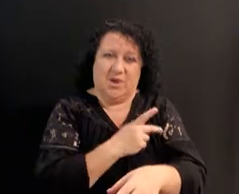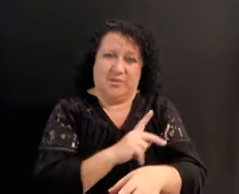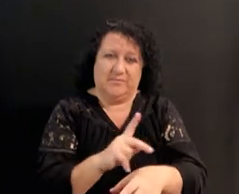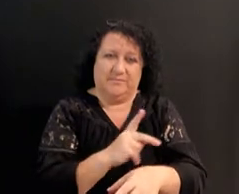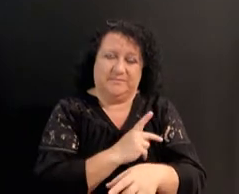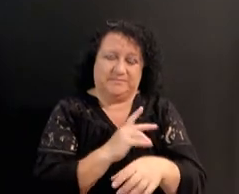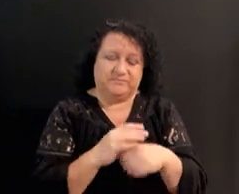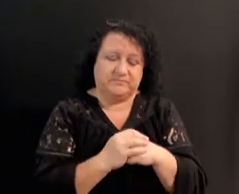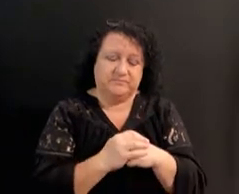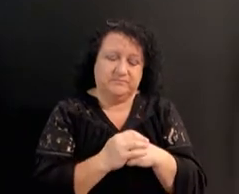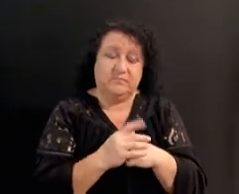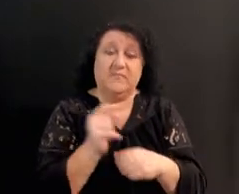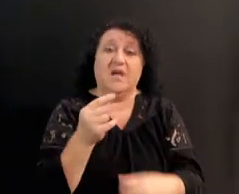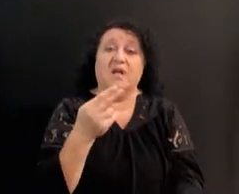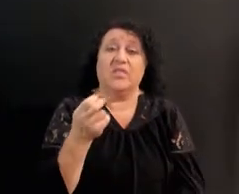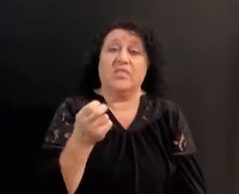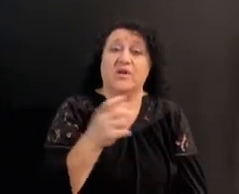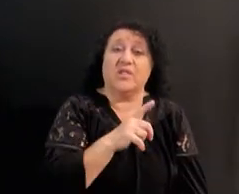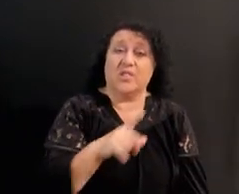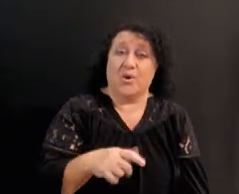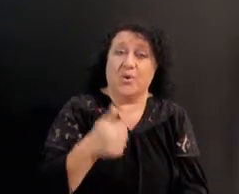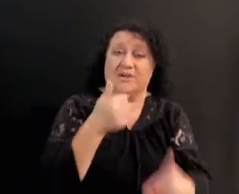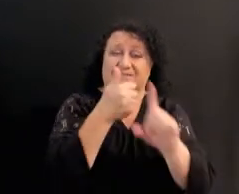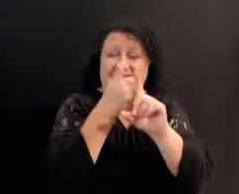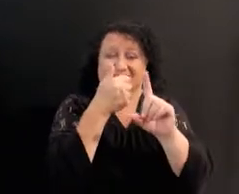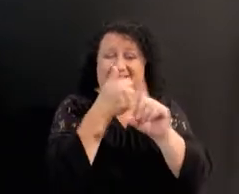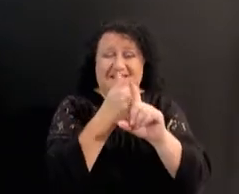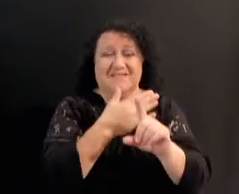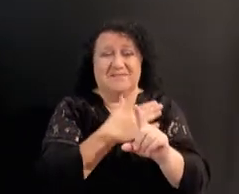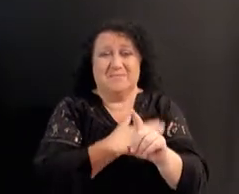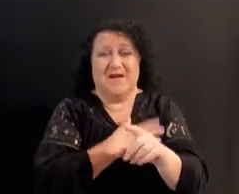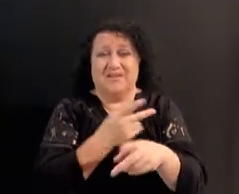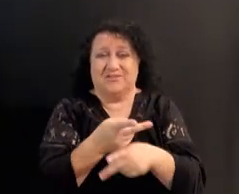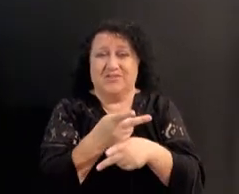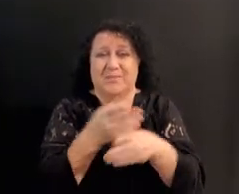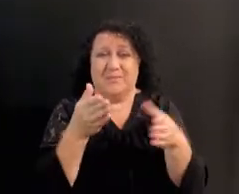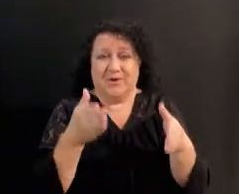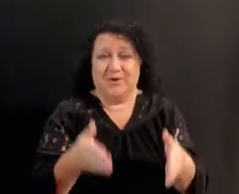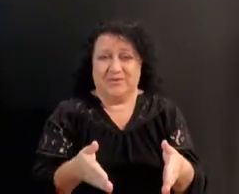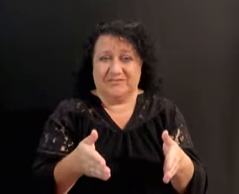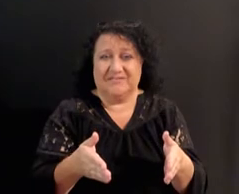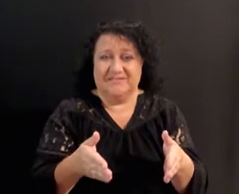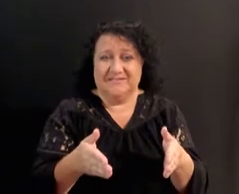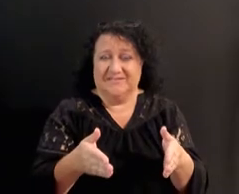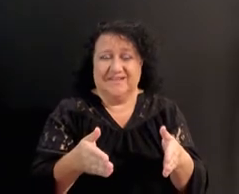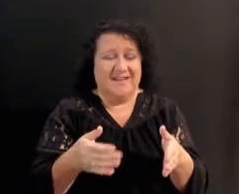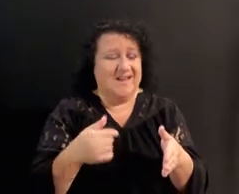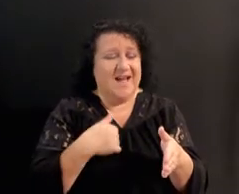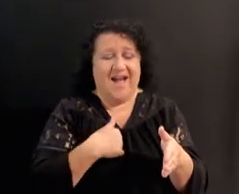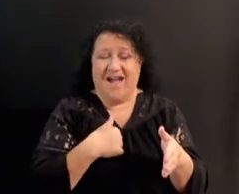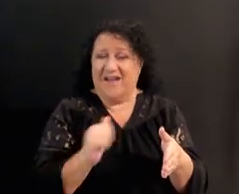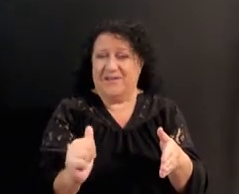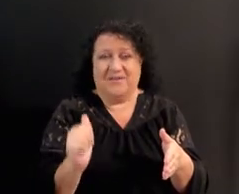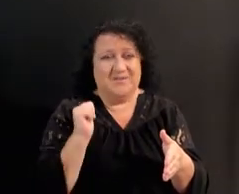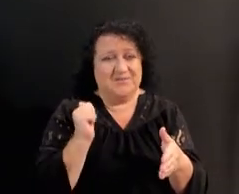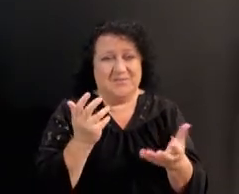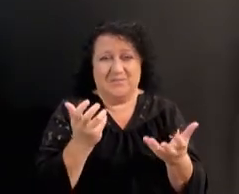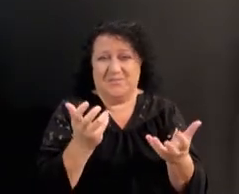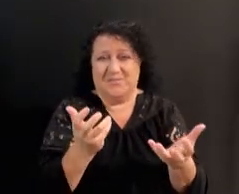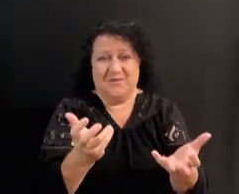The Lord is my shepherd. I shall not want.